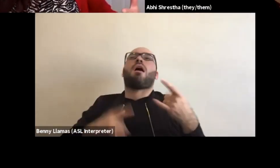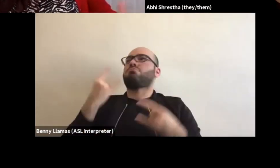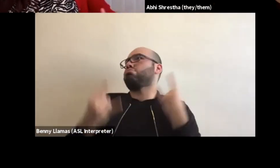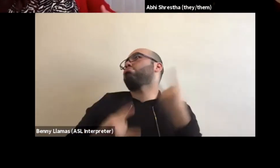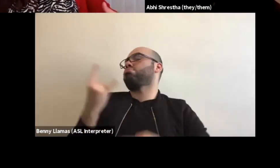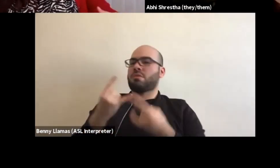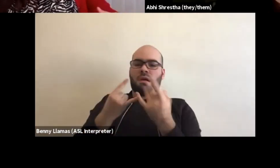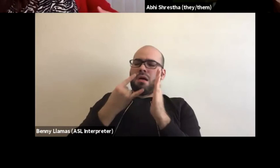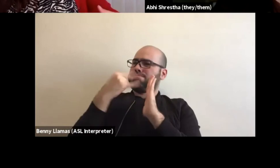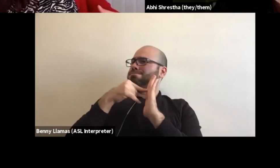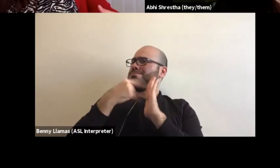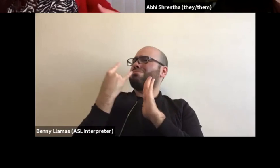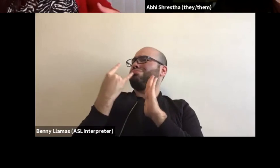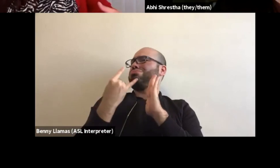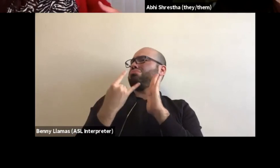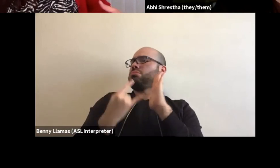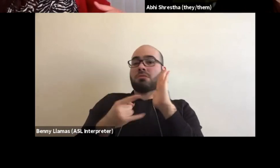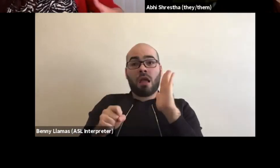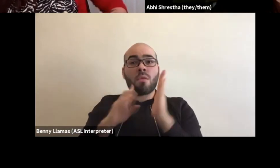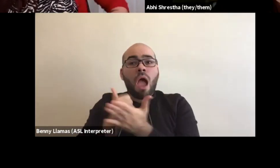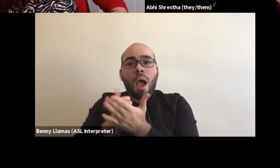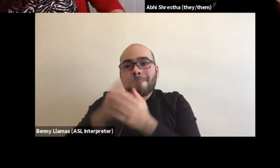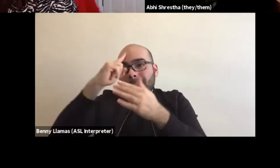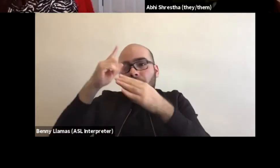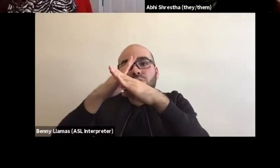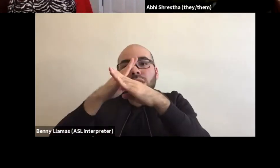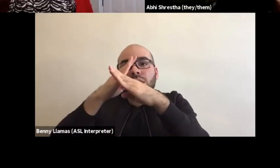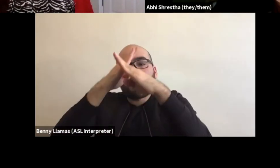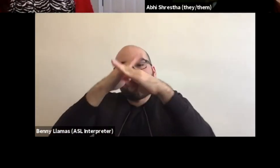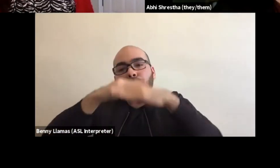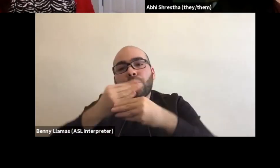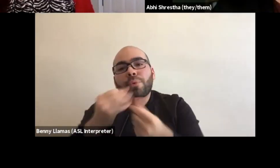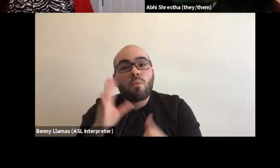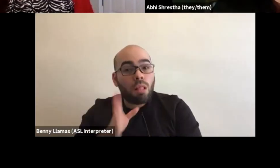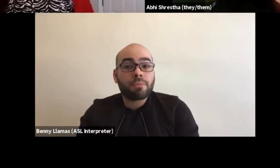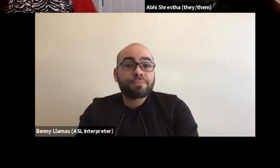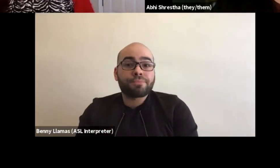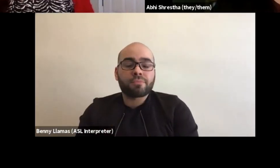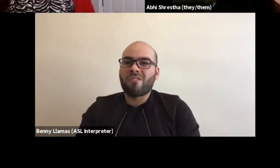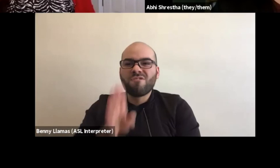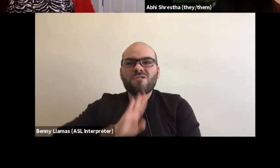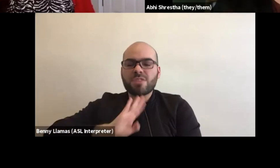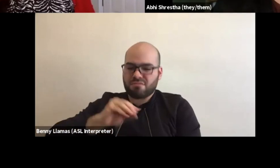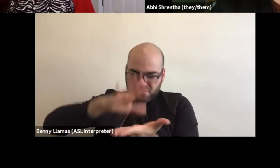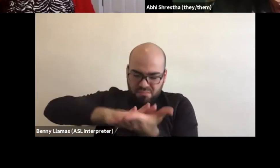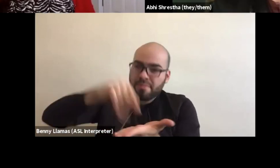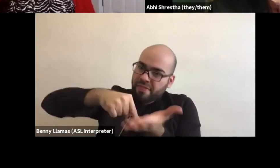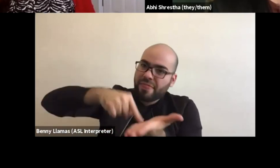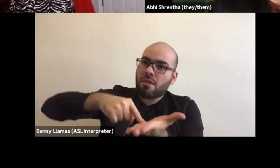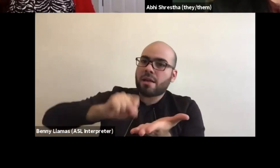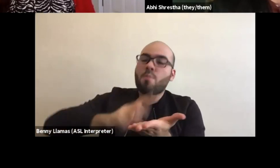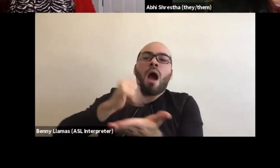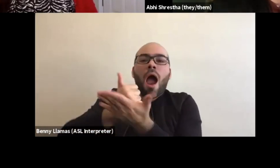how difficult it is and how frustrating it can be. Totally. And I feel like, you know, someone we